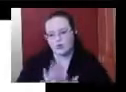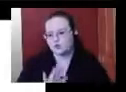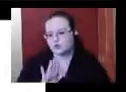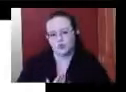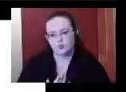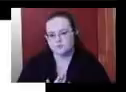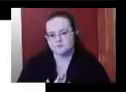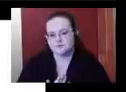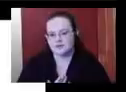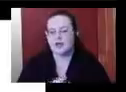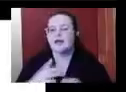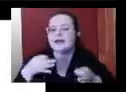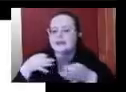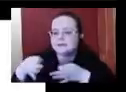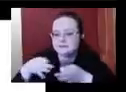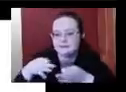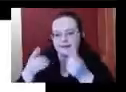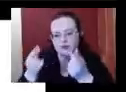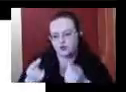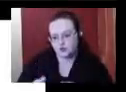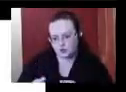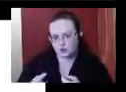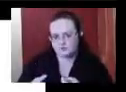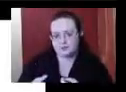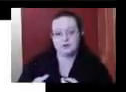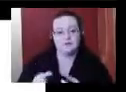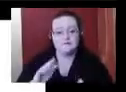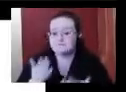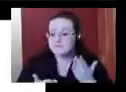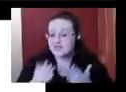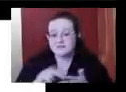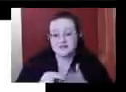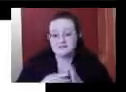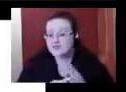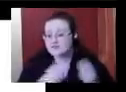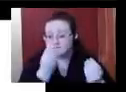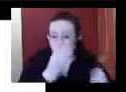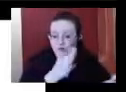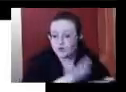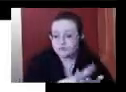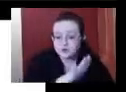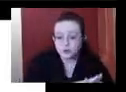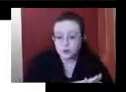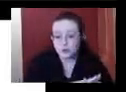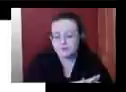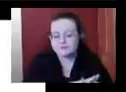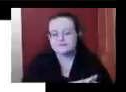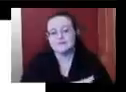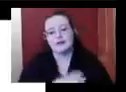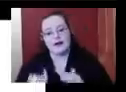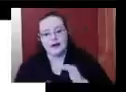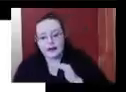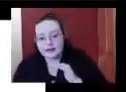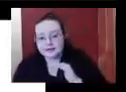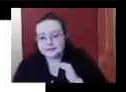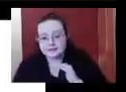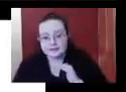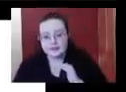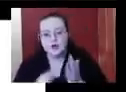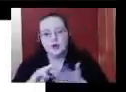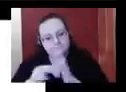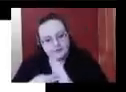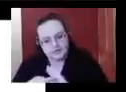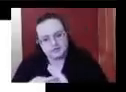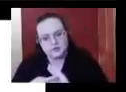Follow the directions provided, which may include contacting the school to let them know about the result, self-isolating, which means your